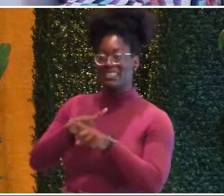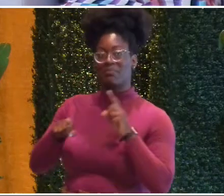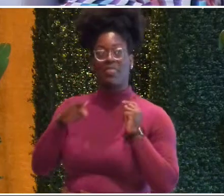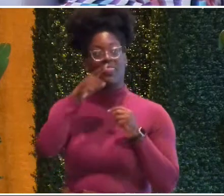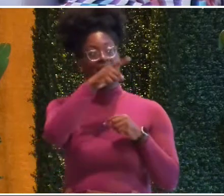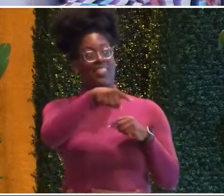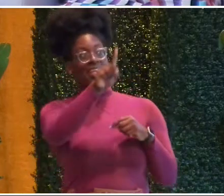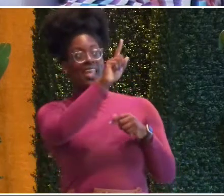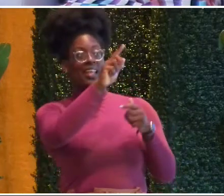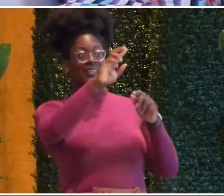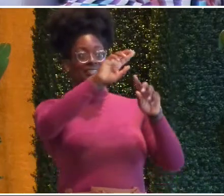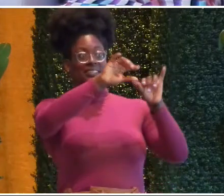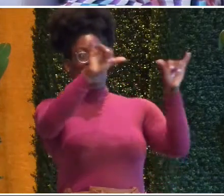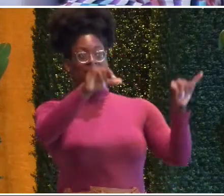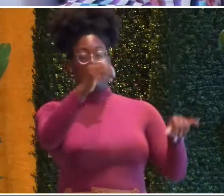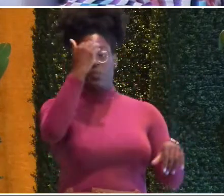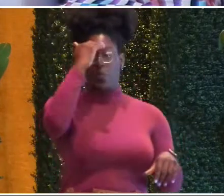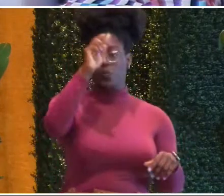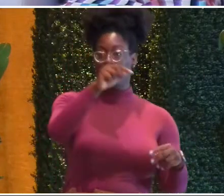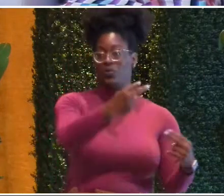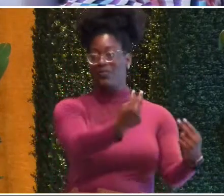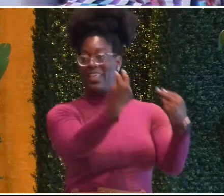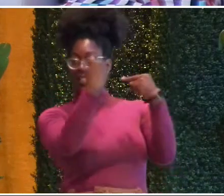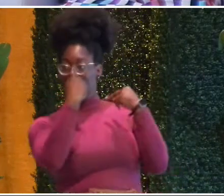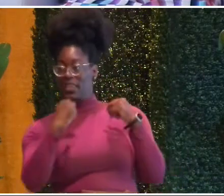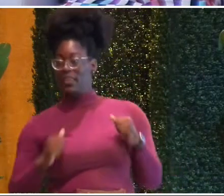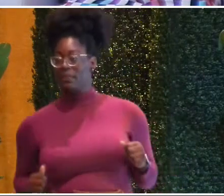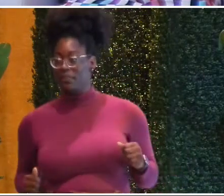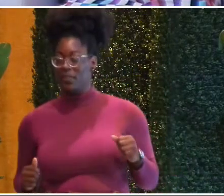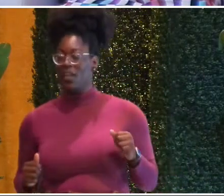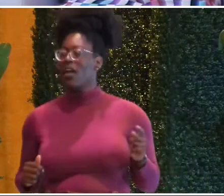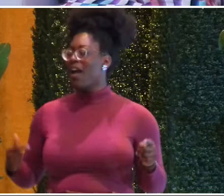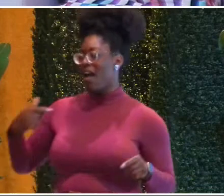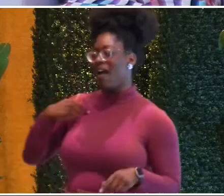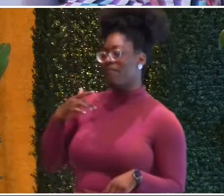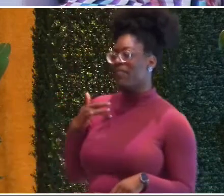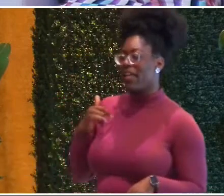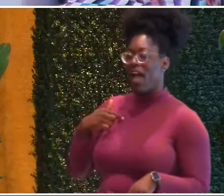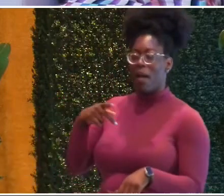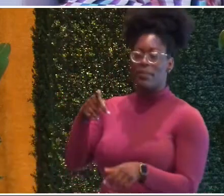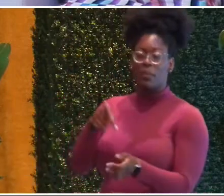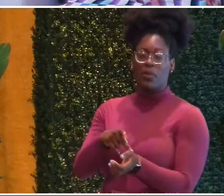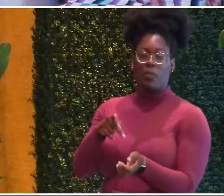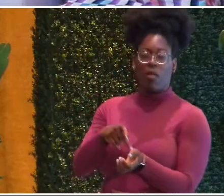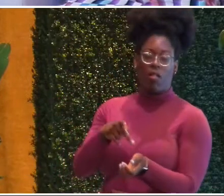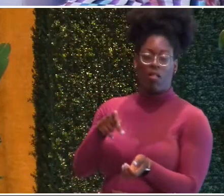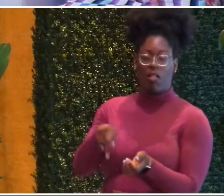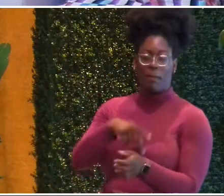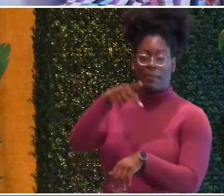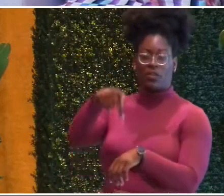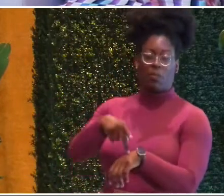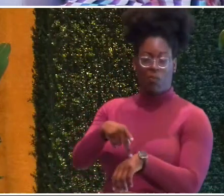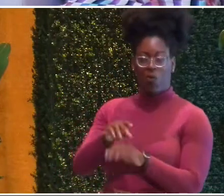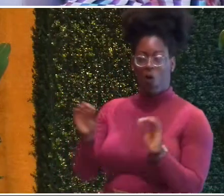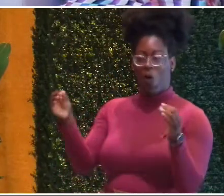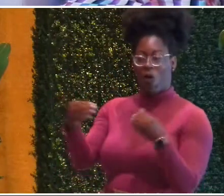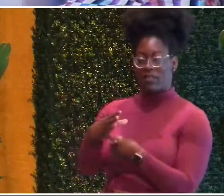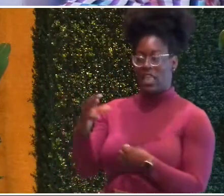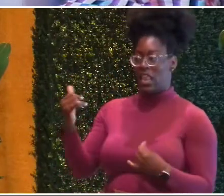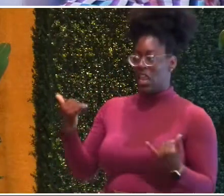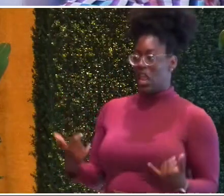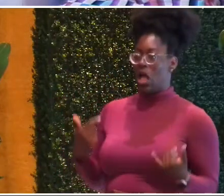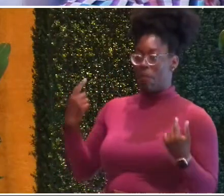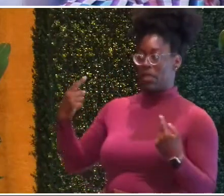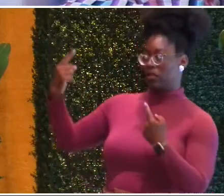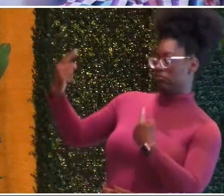I feel like I'm in the principal's office and I'm definitely in trouble right now. Okay, Like, listen. Speaking of being in trouble, I'm just looking